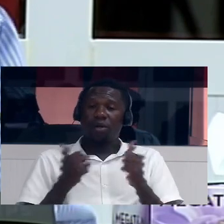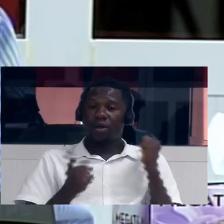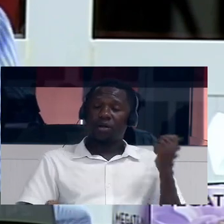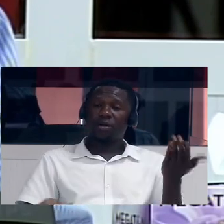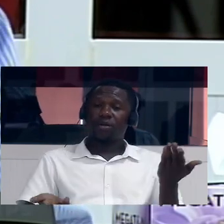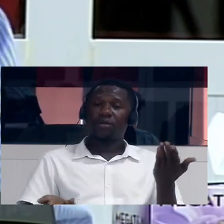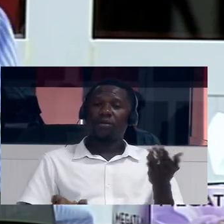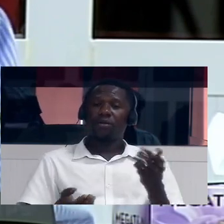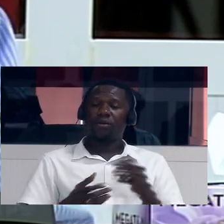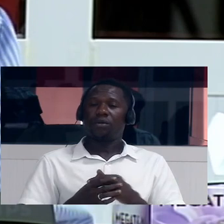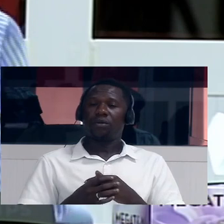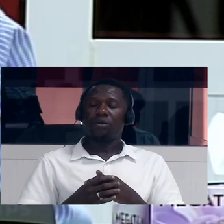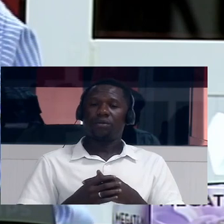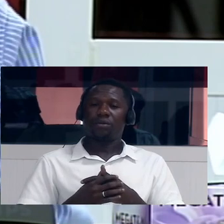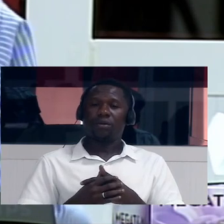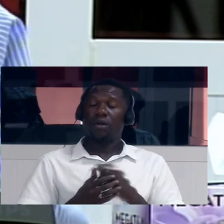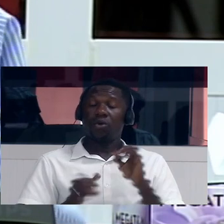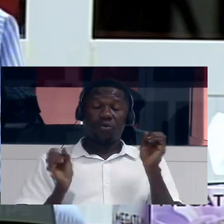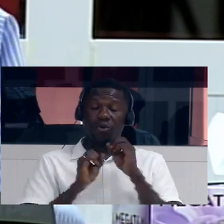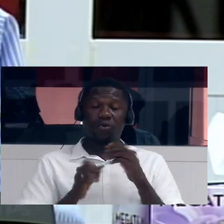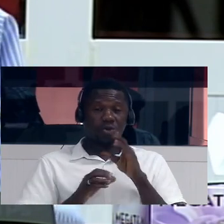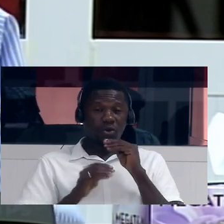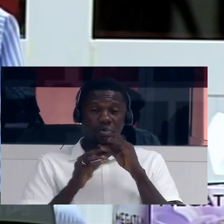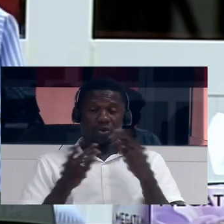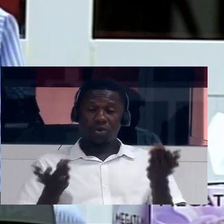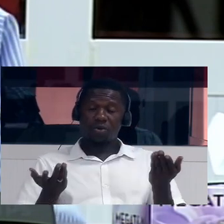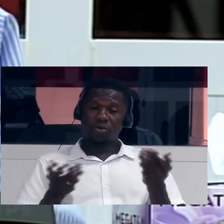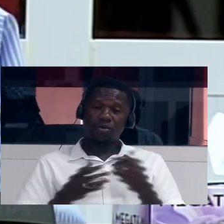Why? What those kinds of treatment? And nobody will talk.